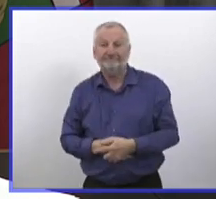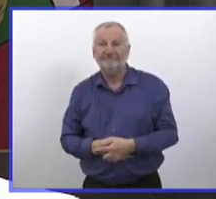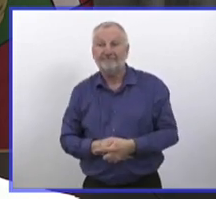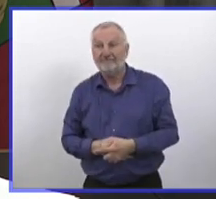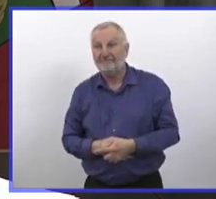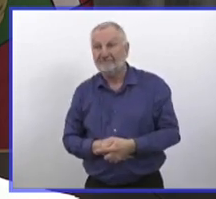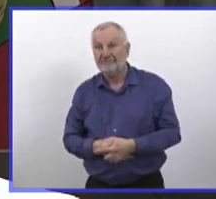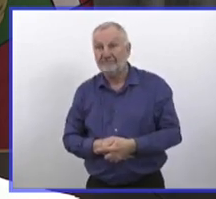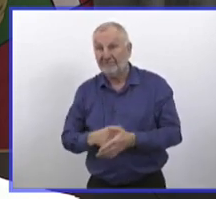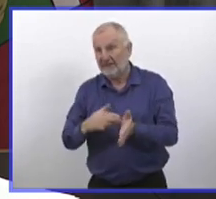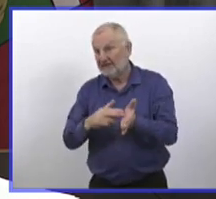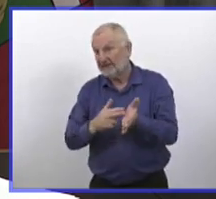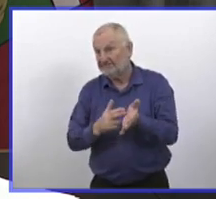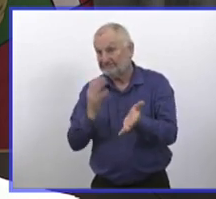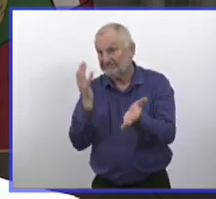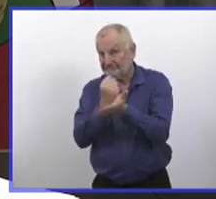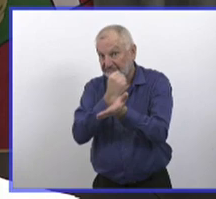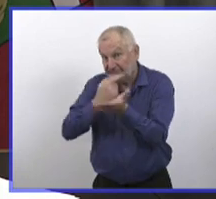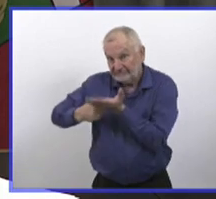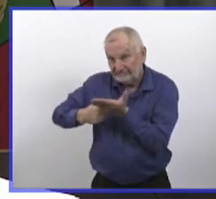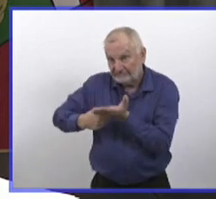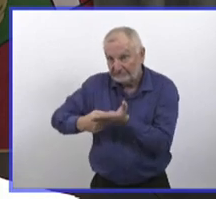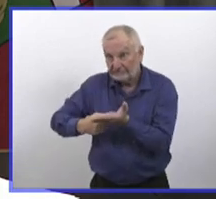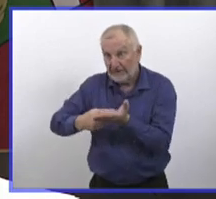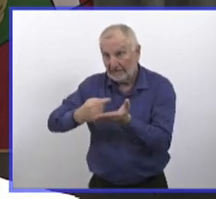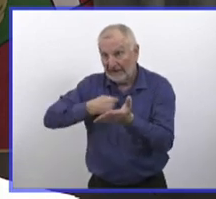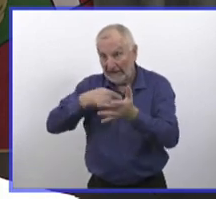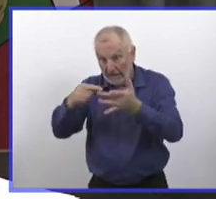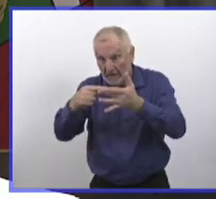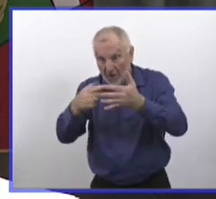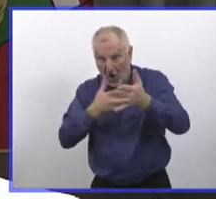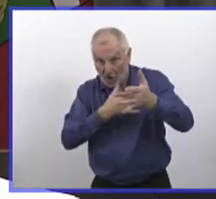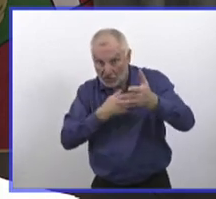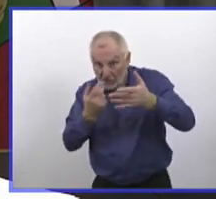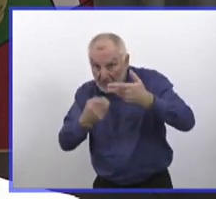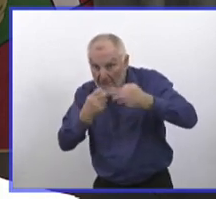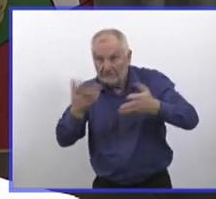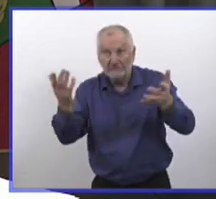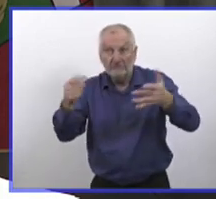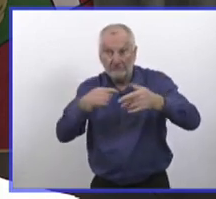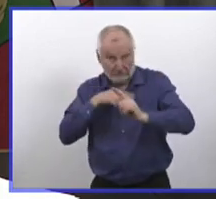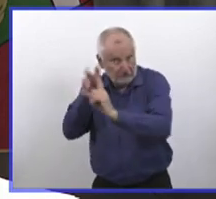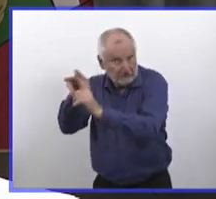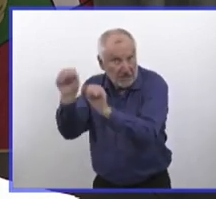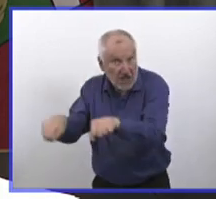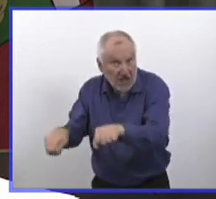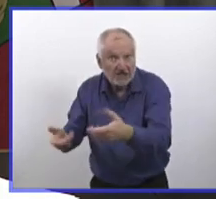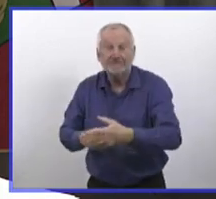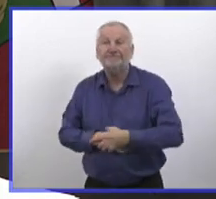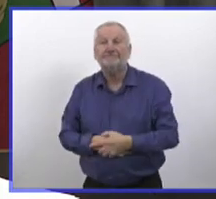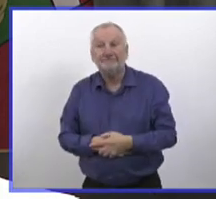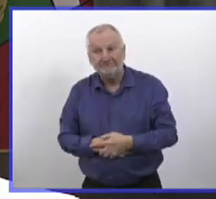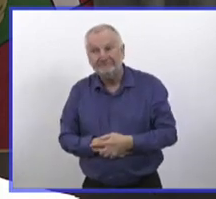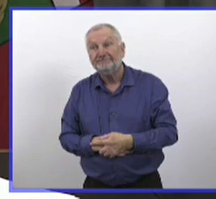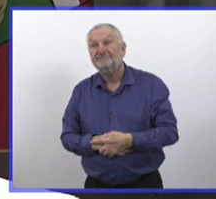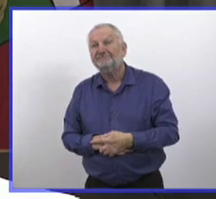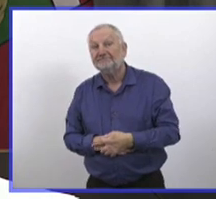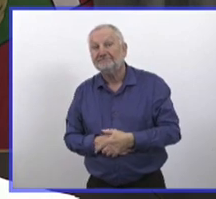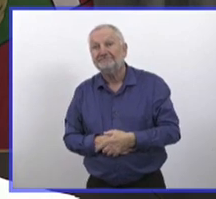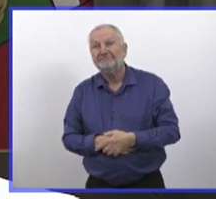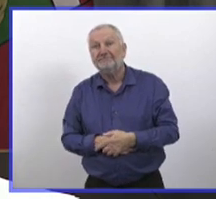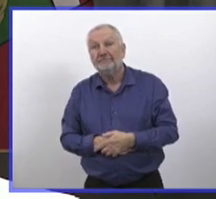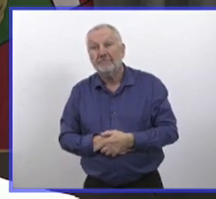them booking an appointment. In regards to proving a health condition, the pharmacists and the